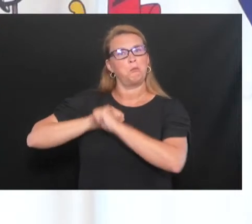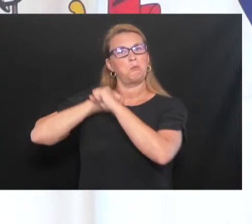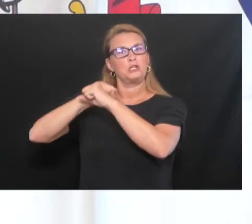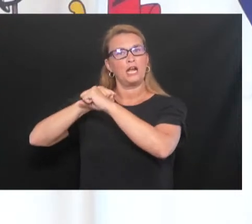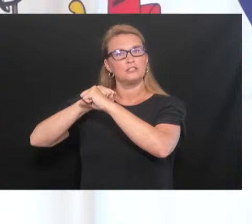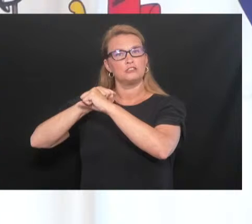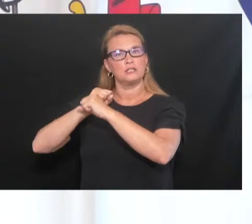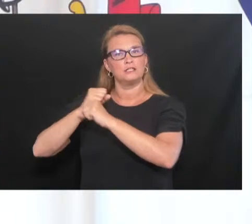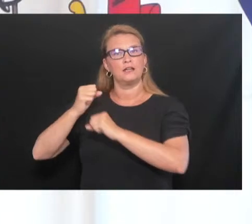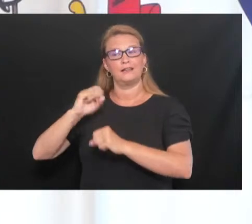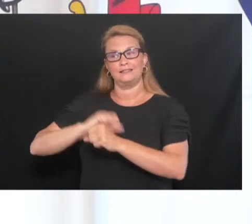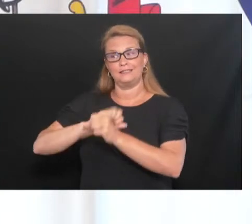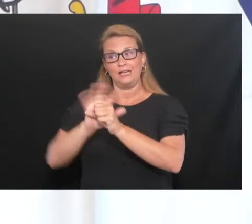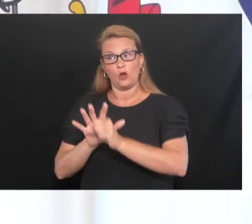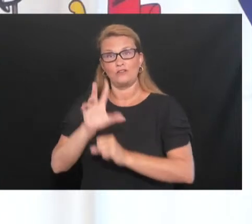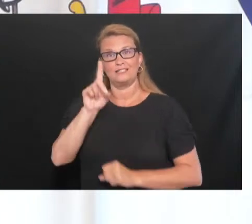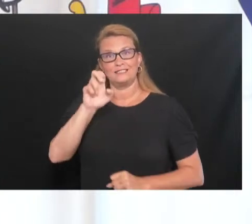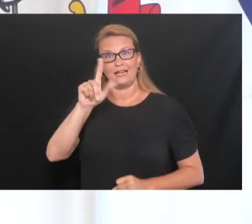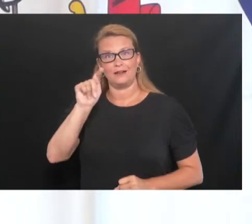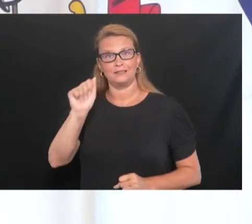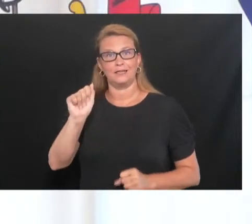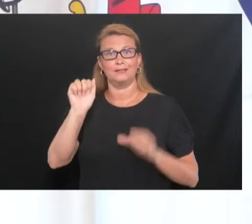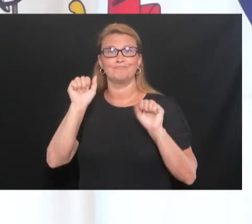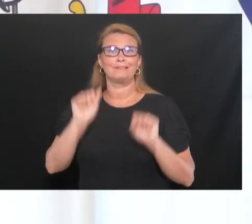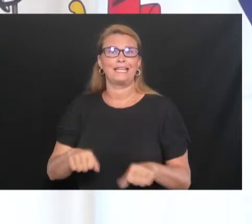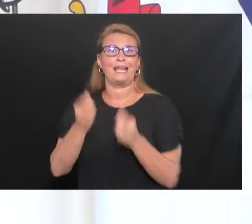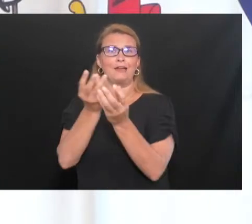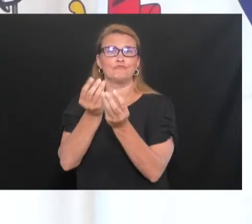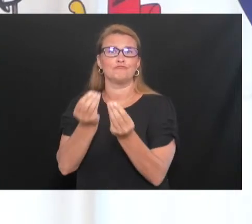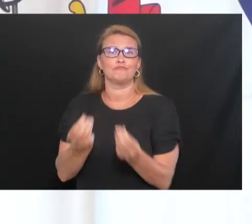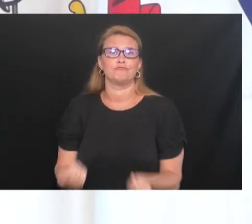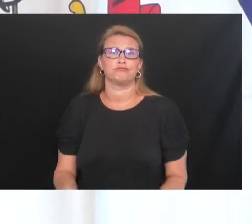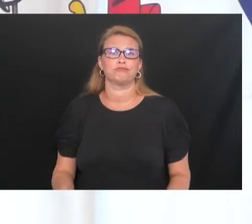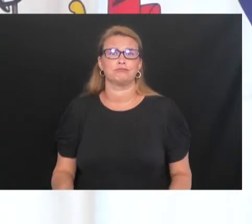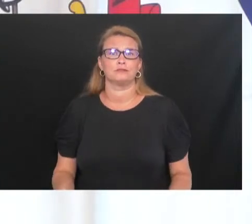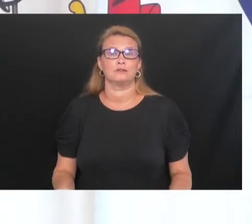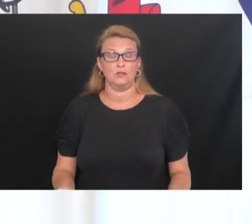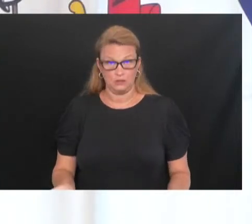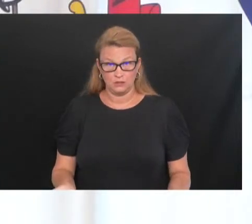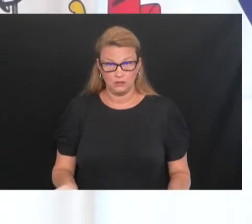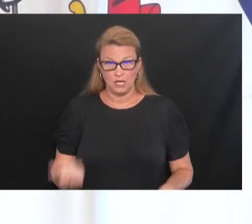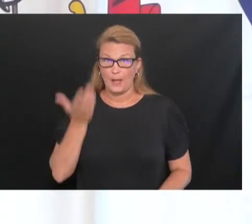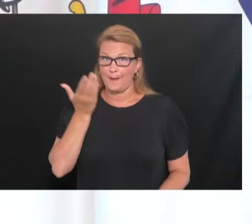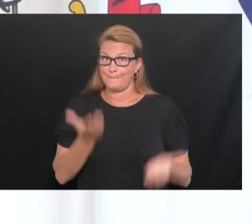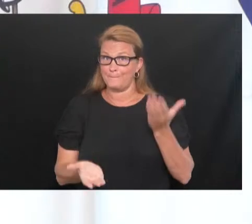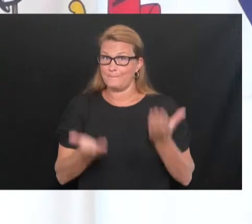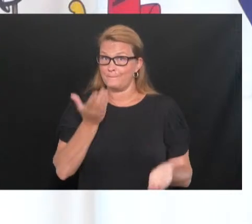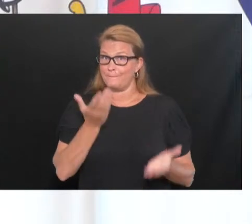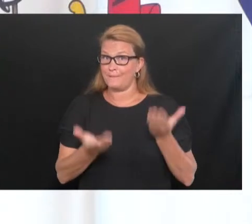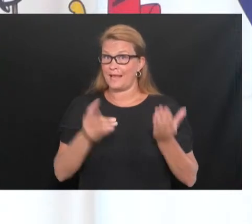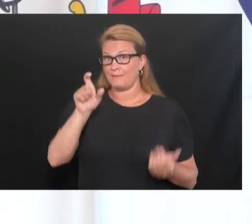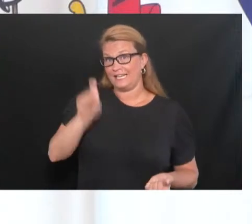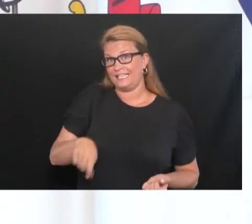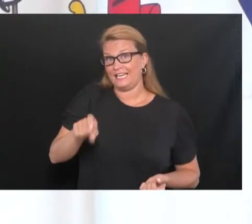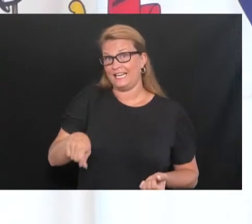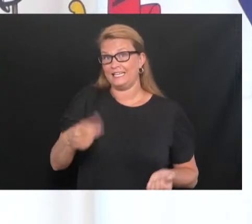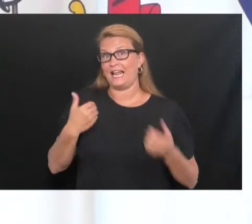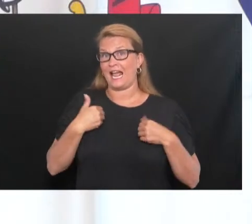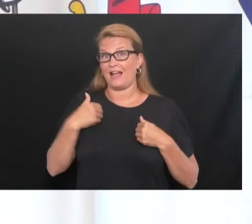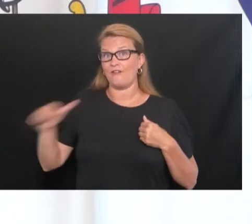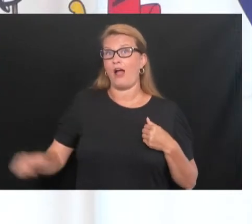variant have diminished, and you may very well need to be looking at a booster